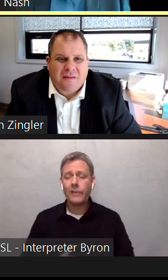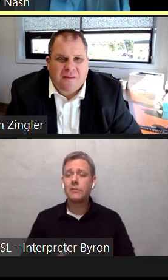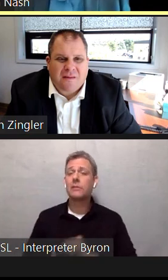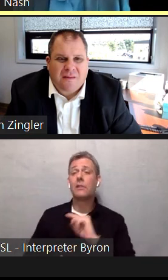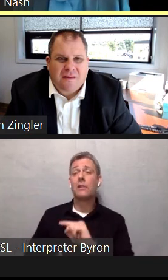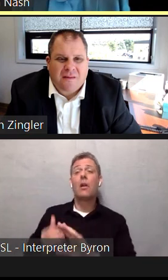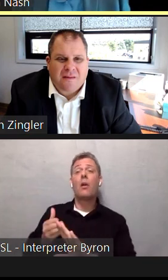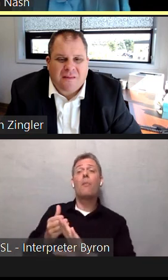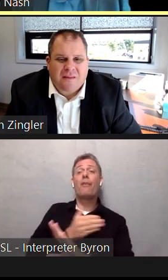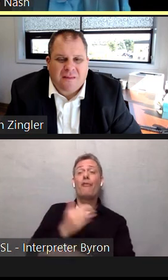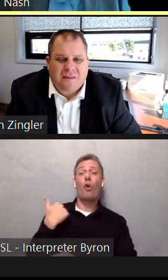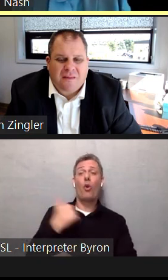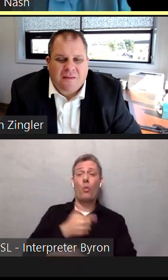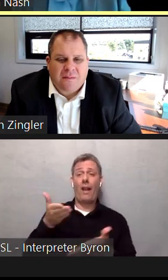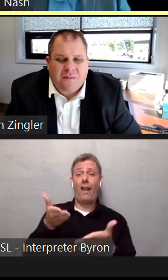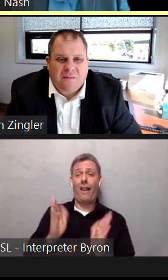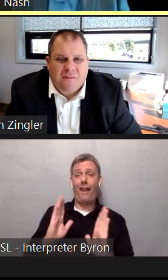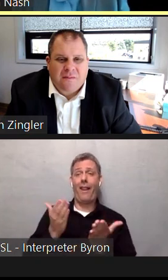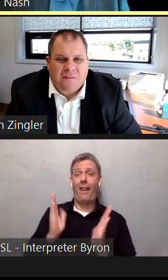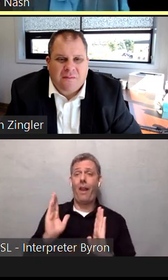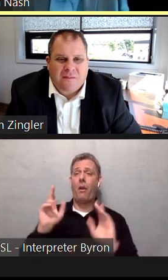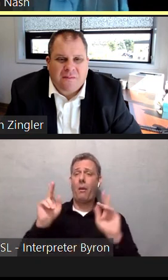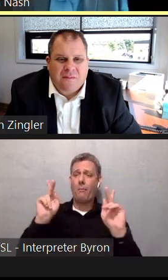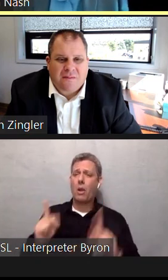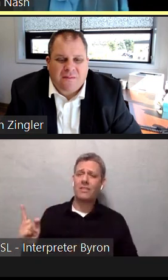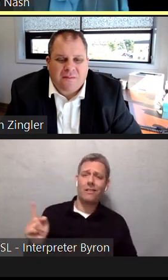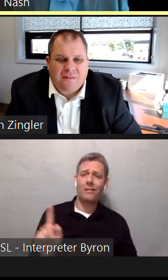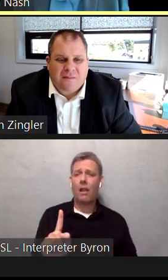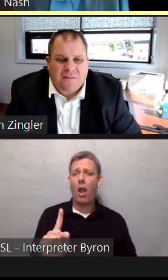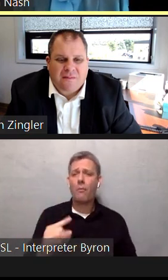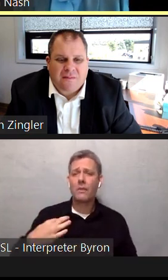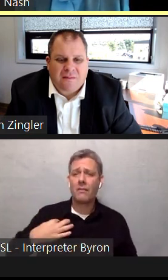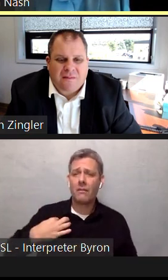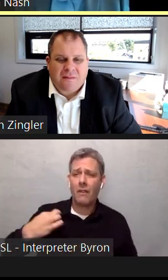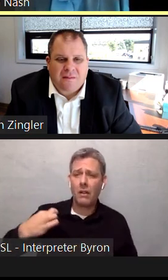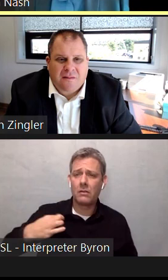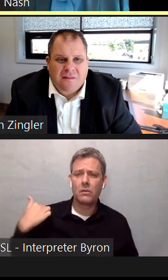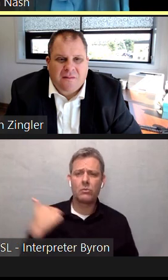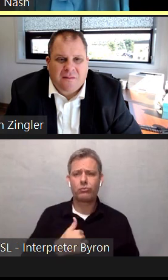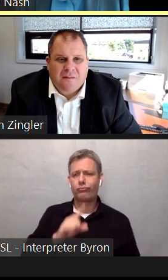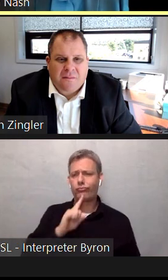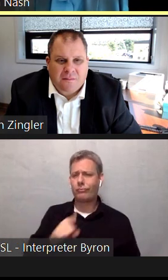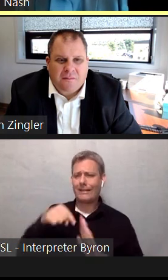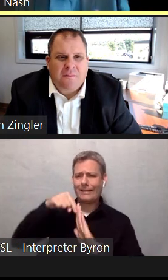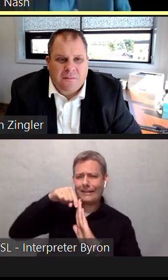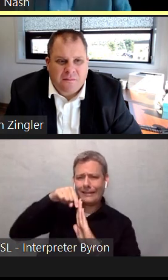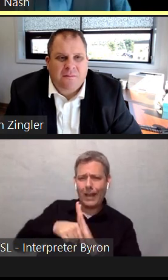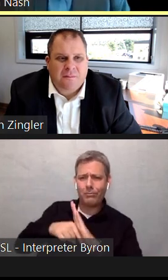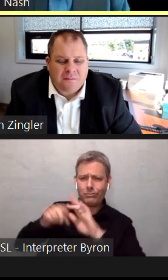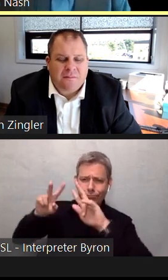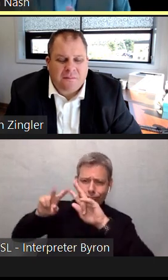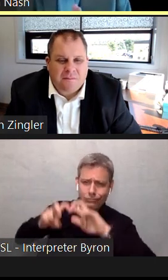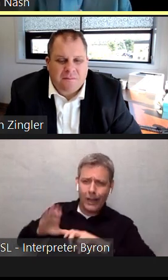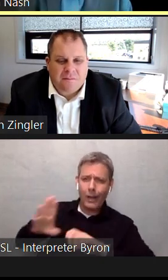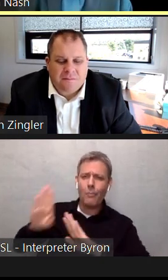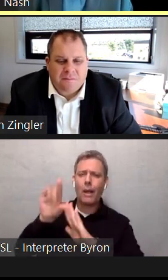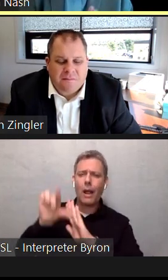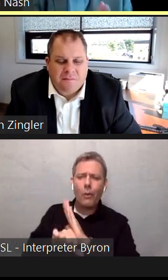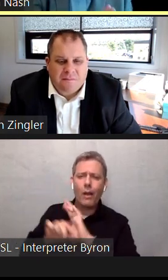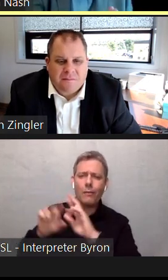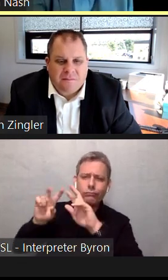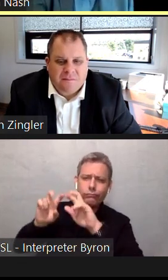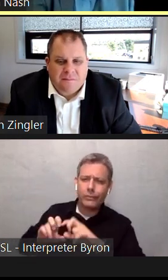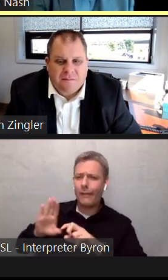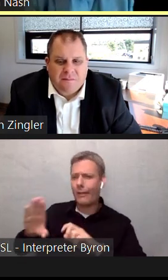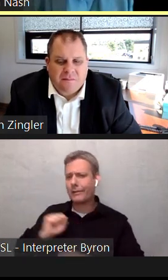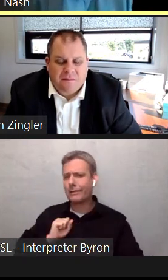we allow anybody to volunteer, including our board of directors, we do a very thorough background check. Of staff, of employees,